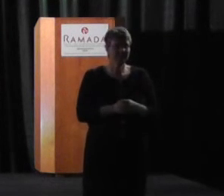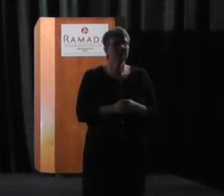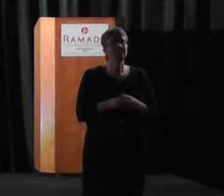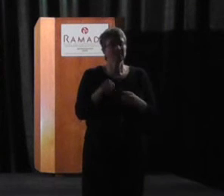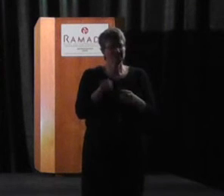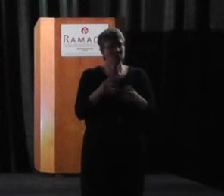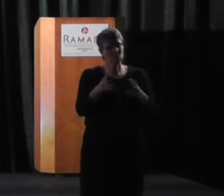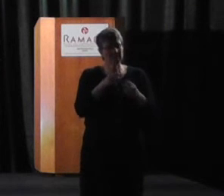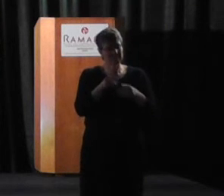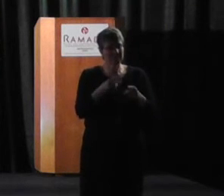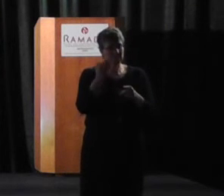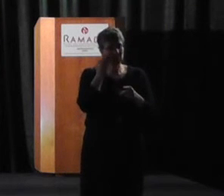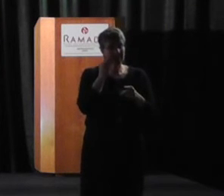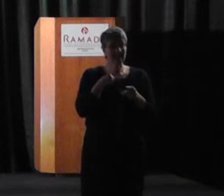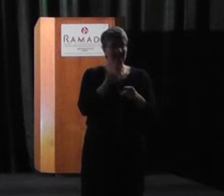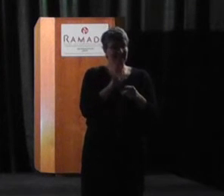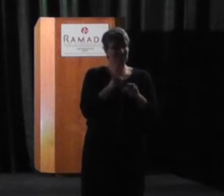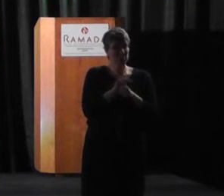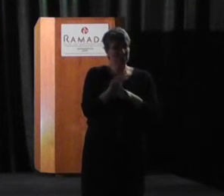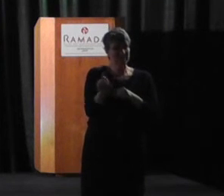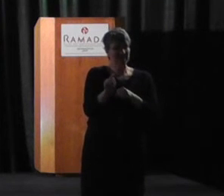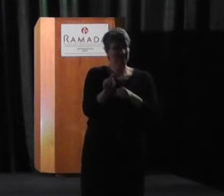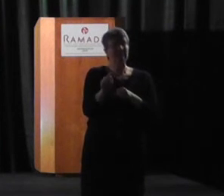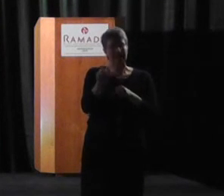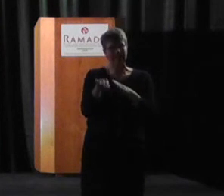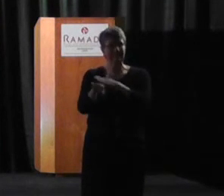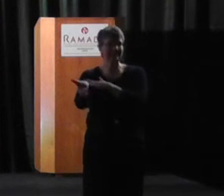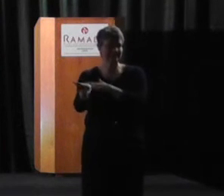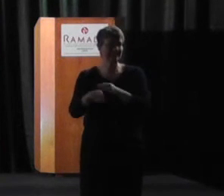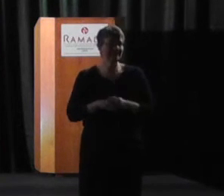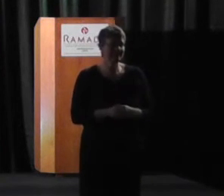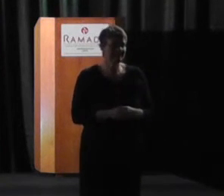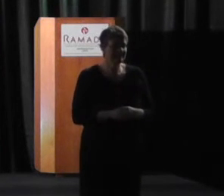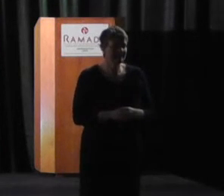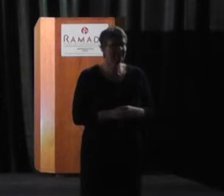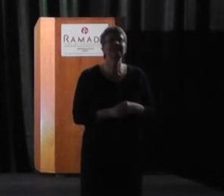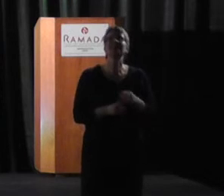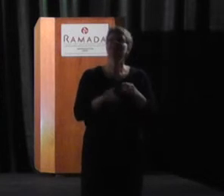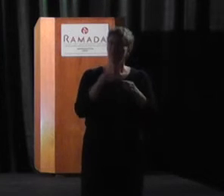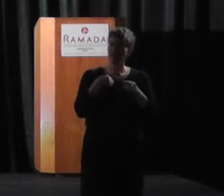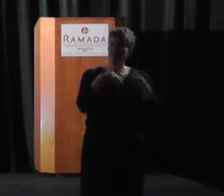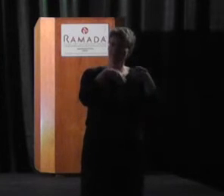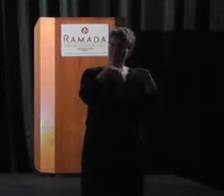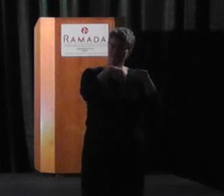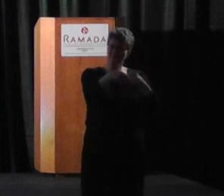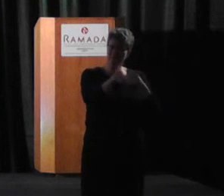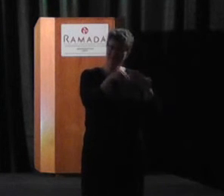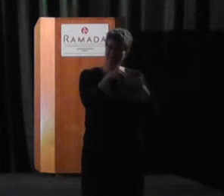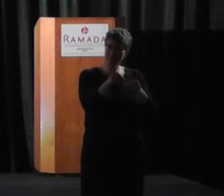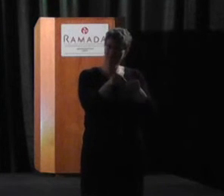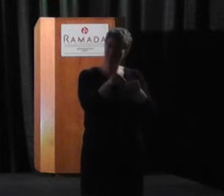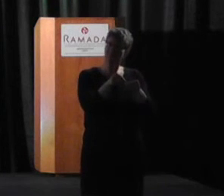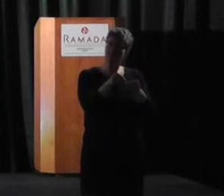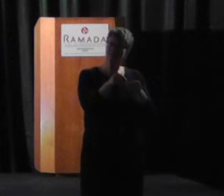to go when they have to go. Visitability grants us flexibility, not always requiring us to plan